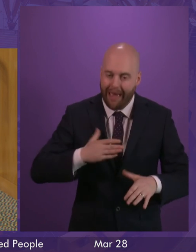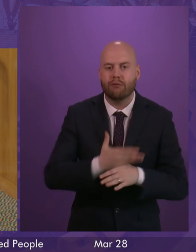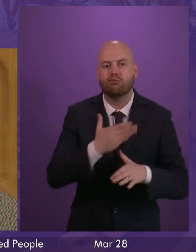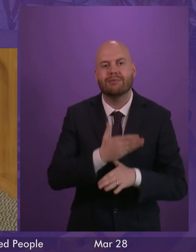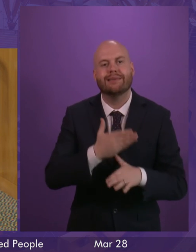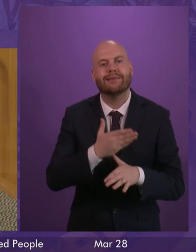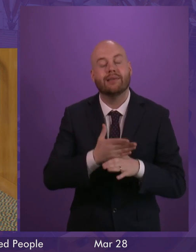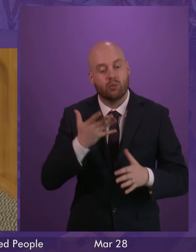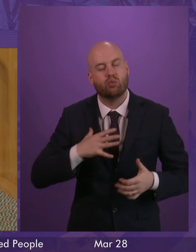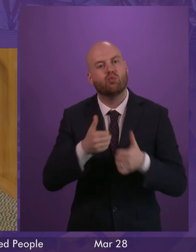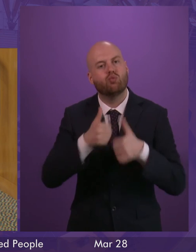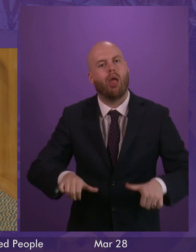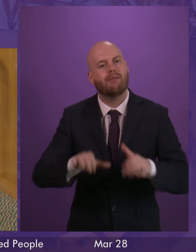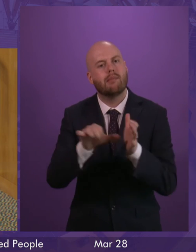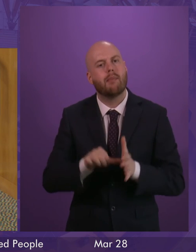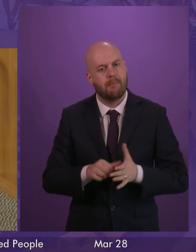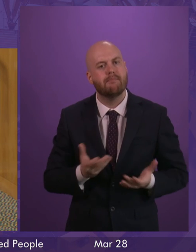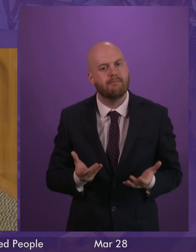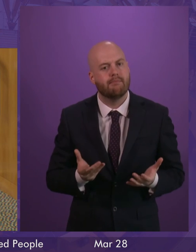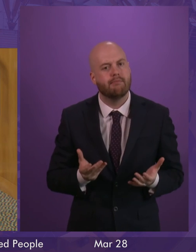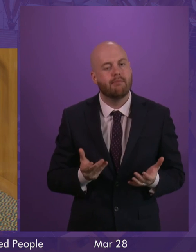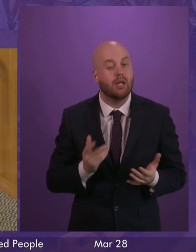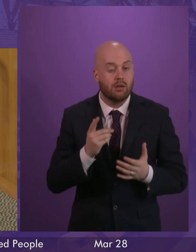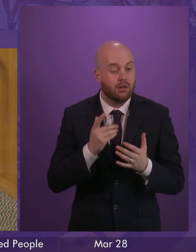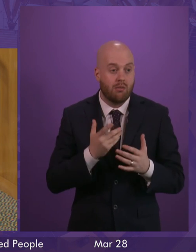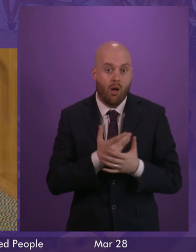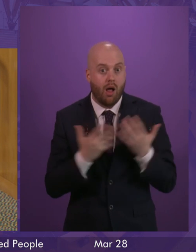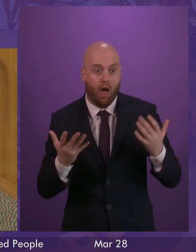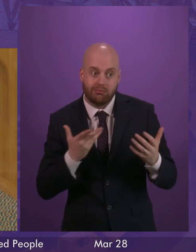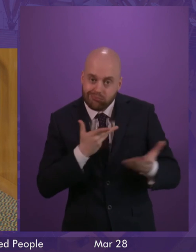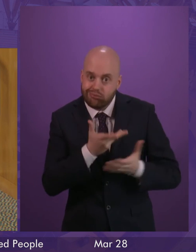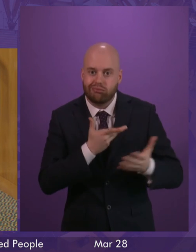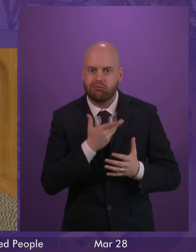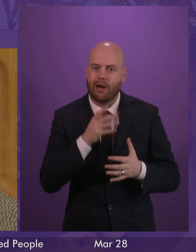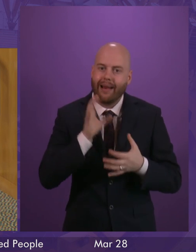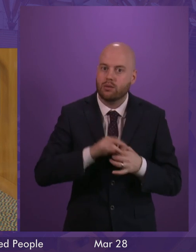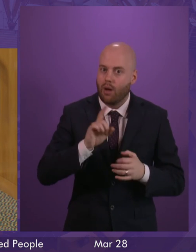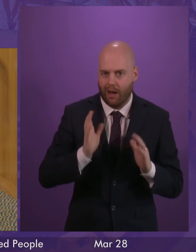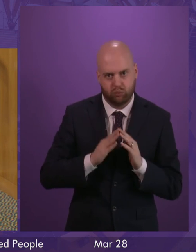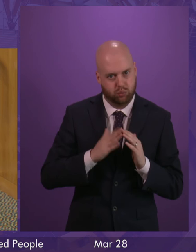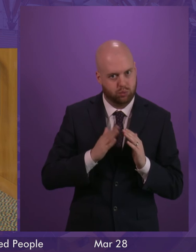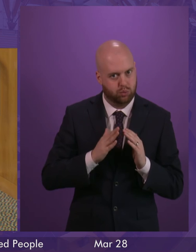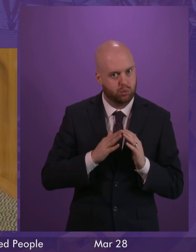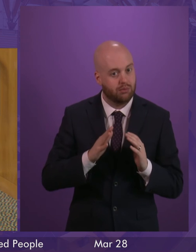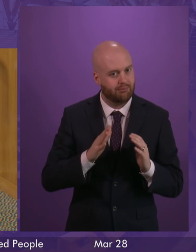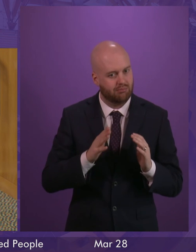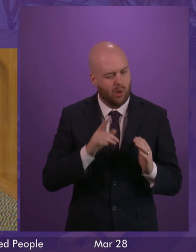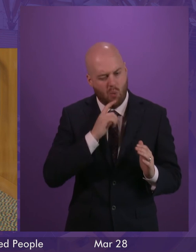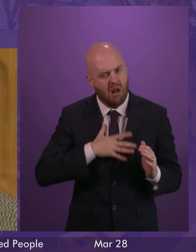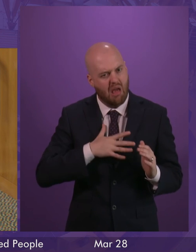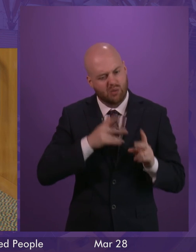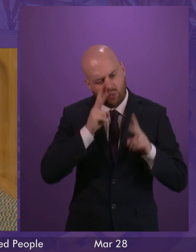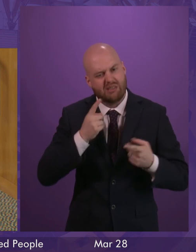problems that people face. And there was a lot of commentary around housing, and I particularly would like us to see us do